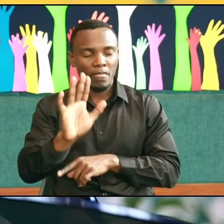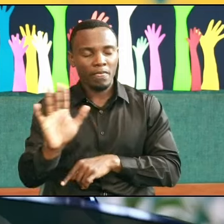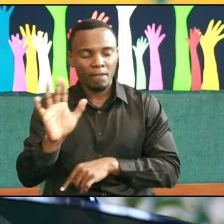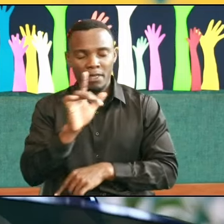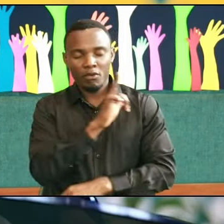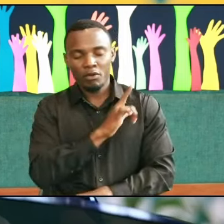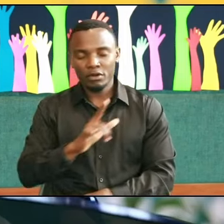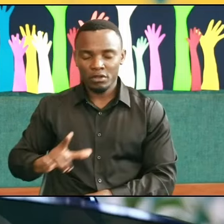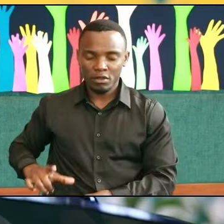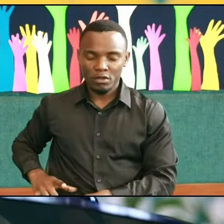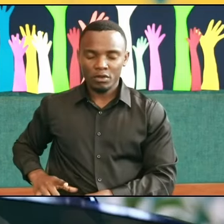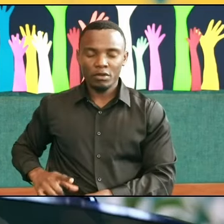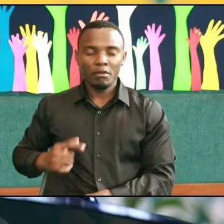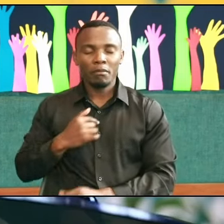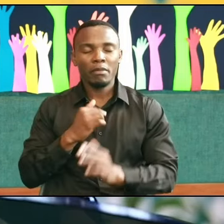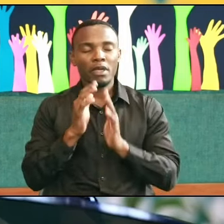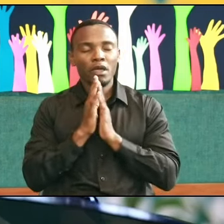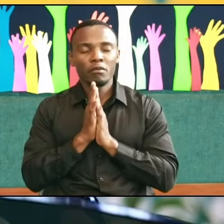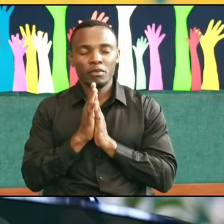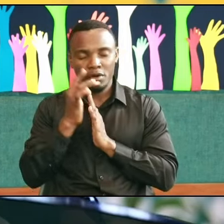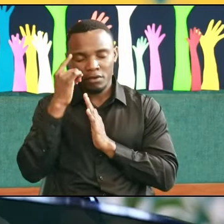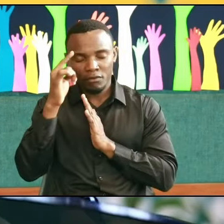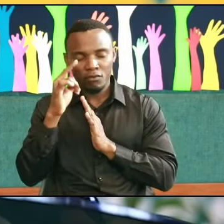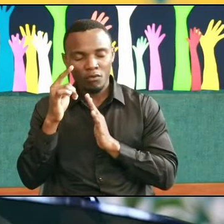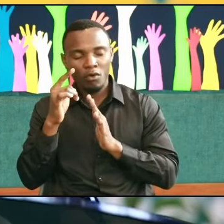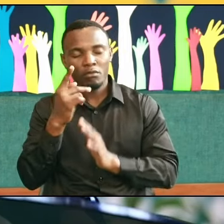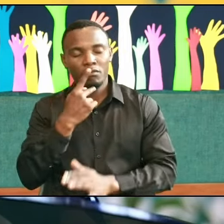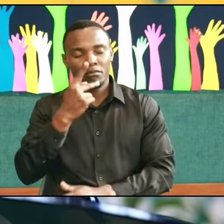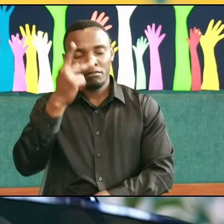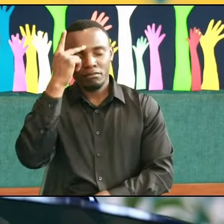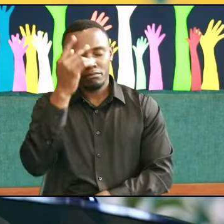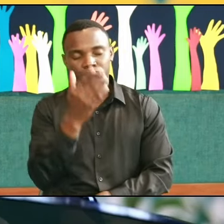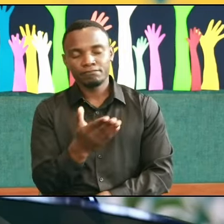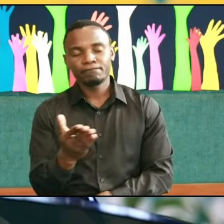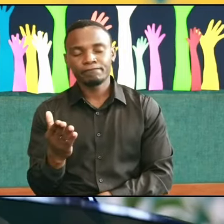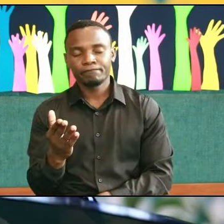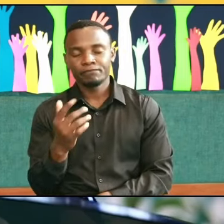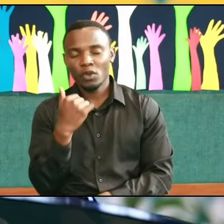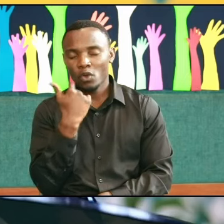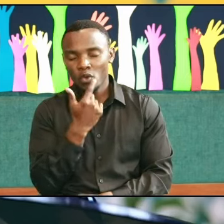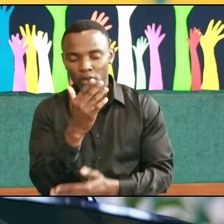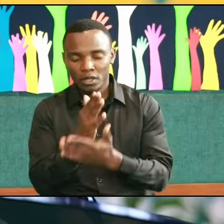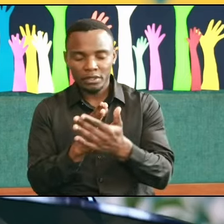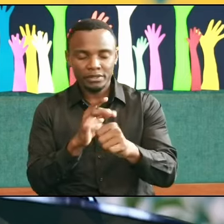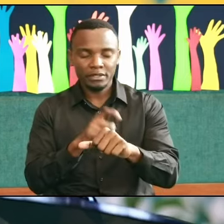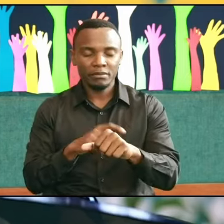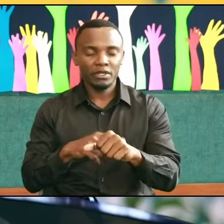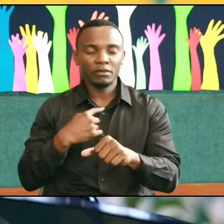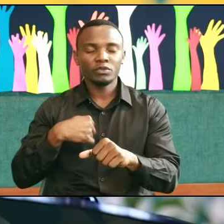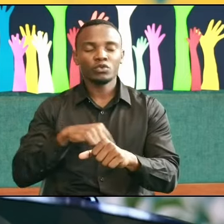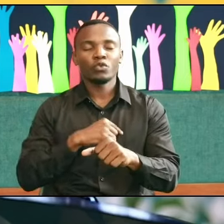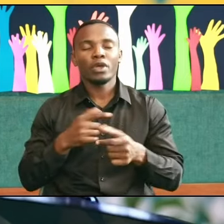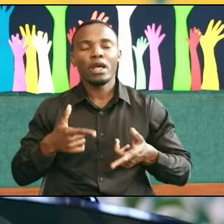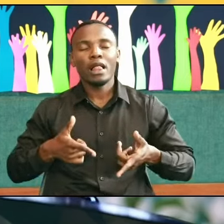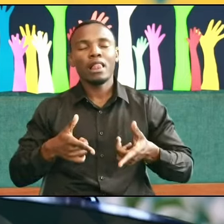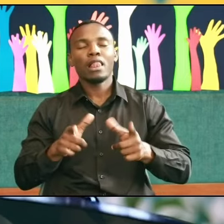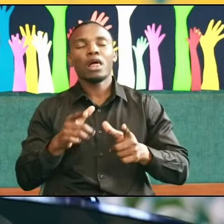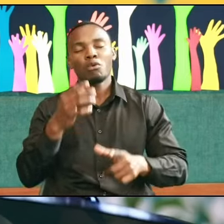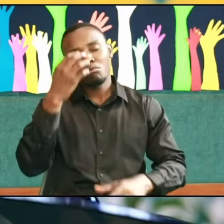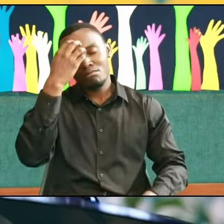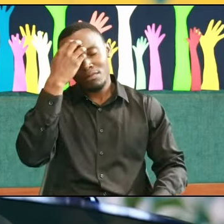pray this morning, Father, for us who are here as parents, who at times allow our anger to